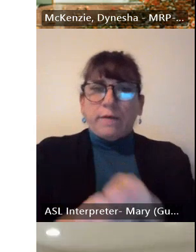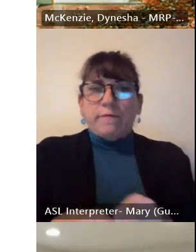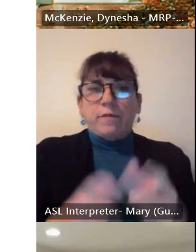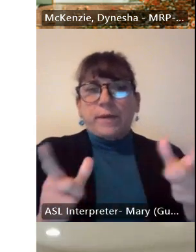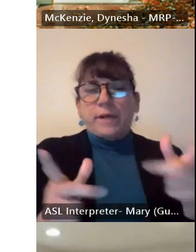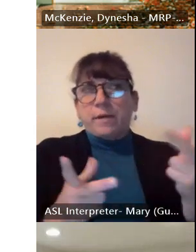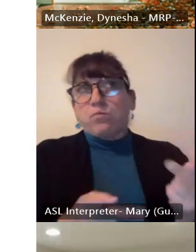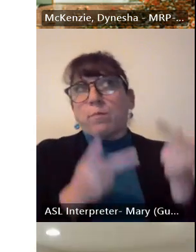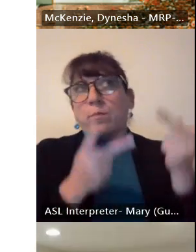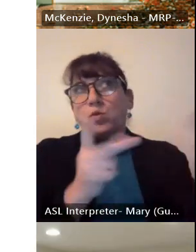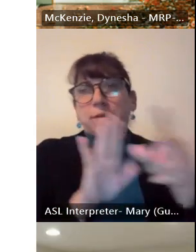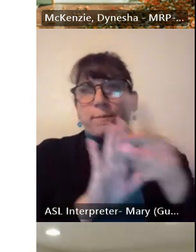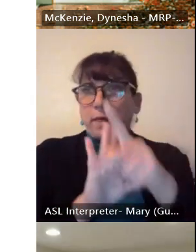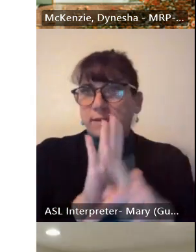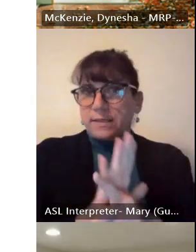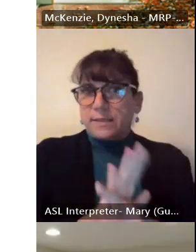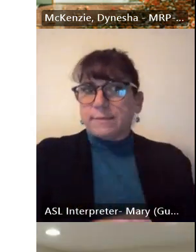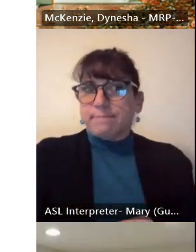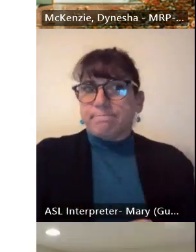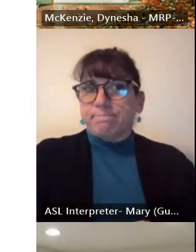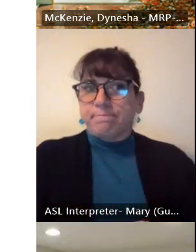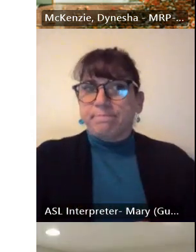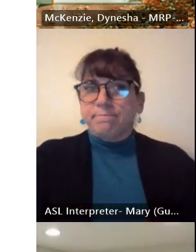proposed policies.